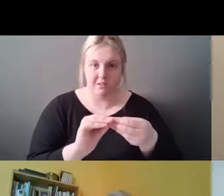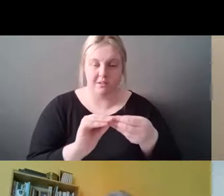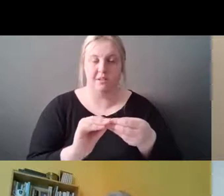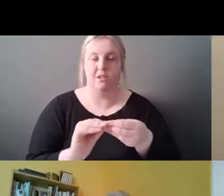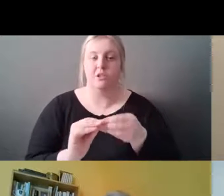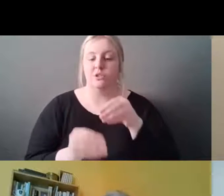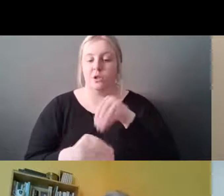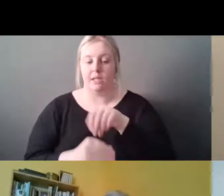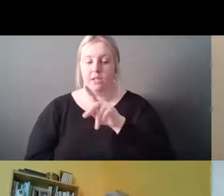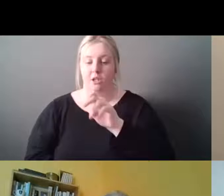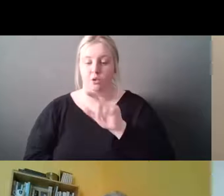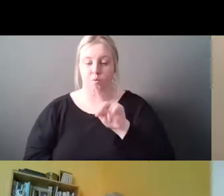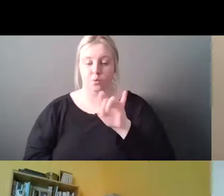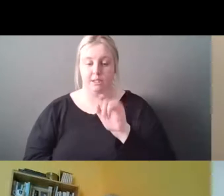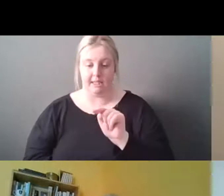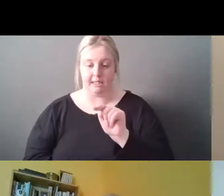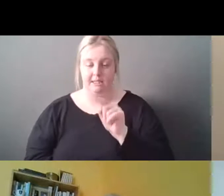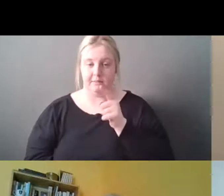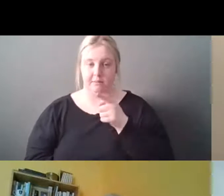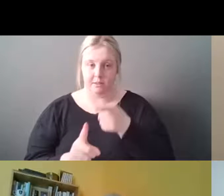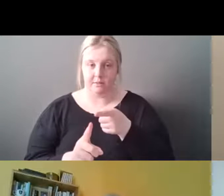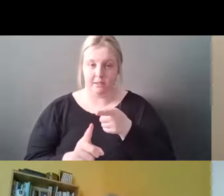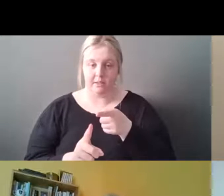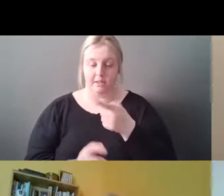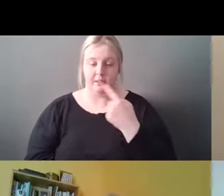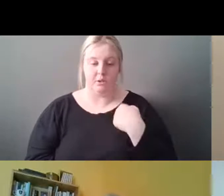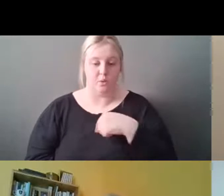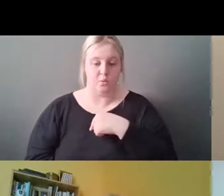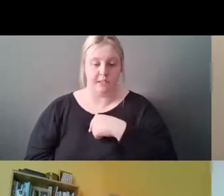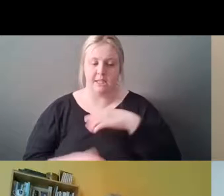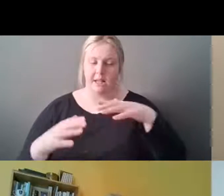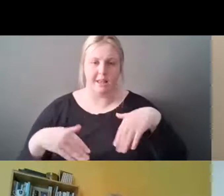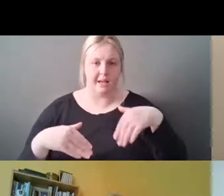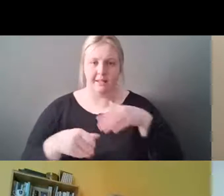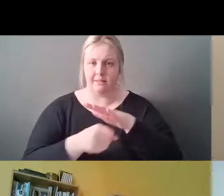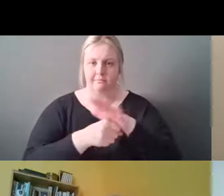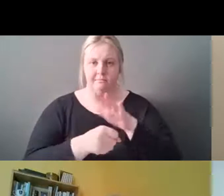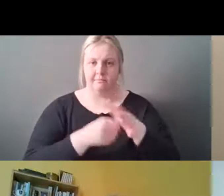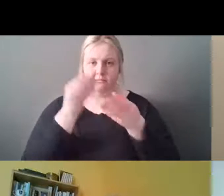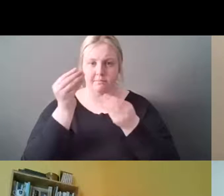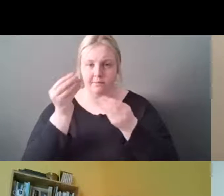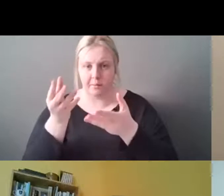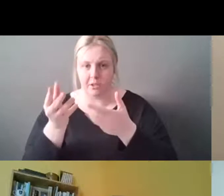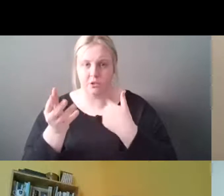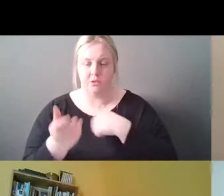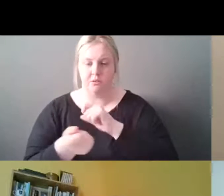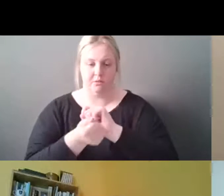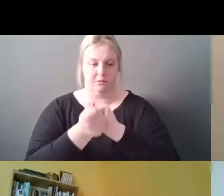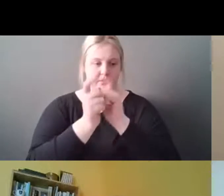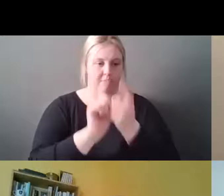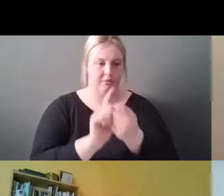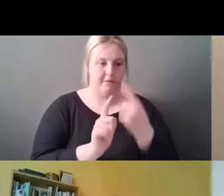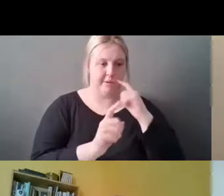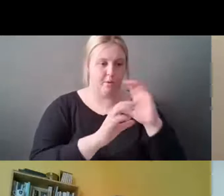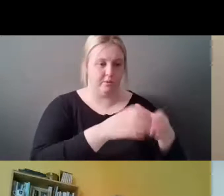itself, it's specifically, we didn't have the data to be able to translate it for those